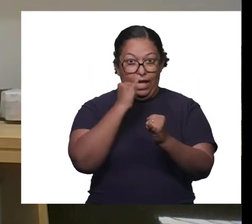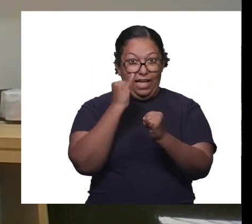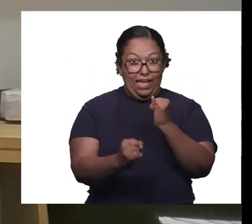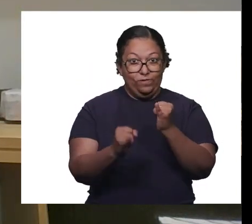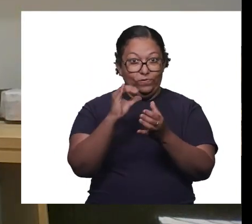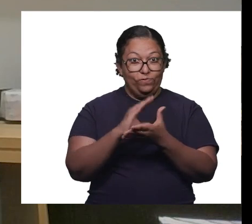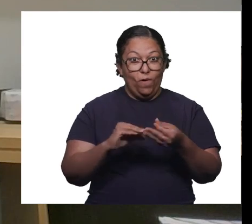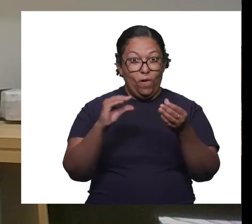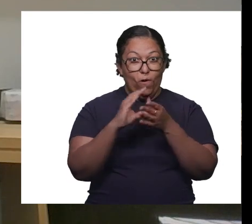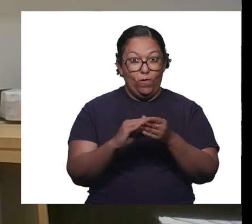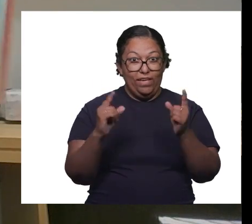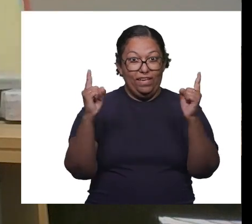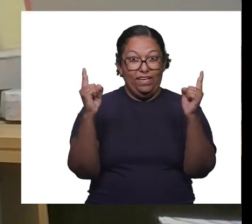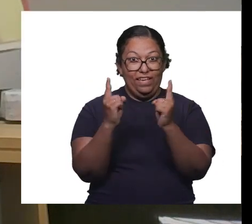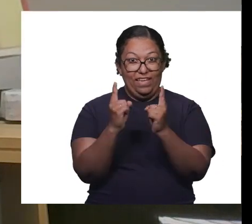the end,